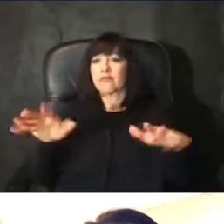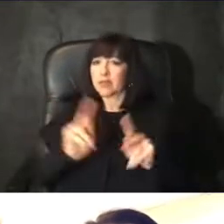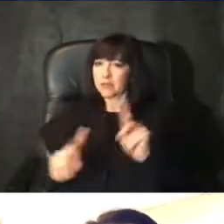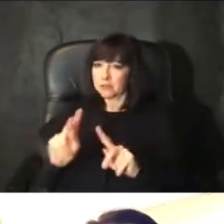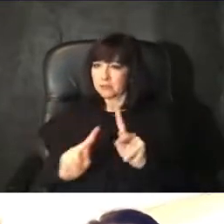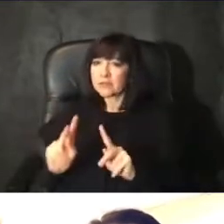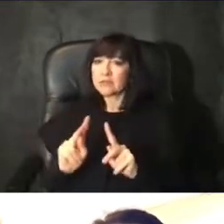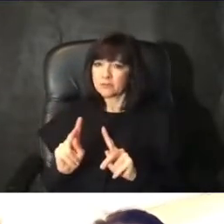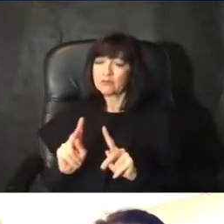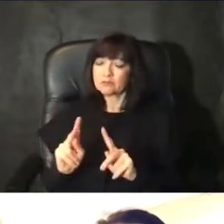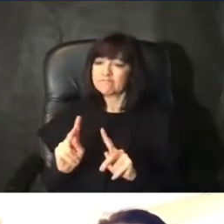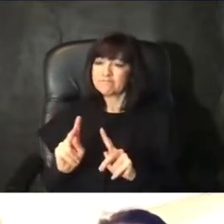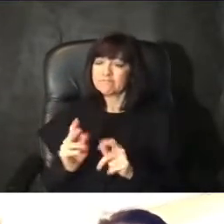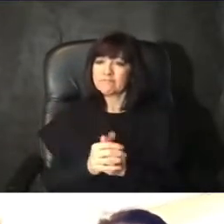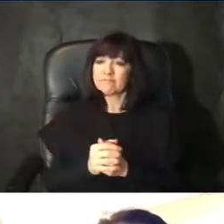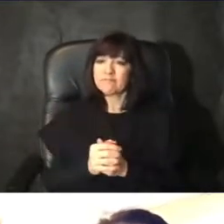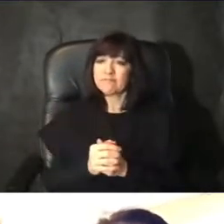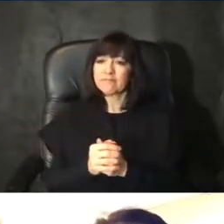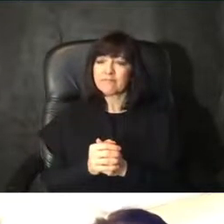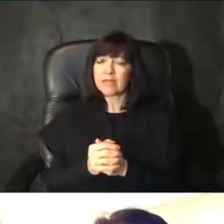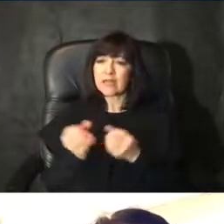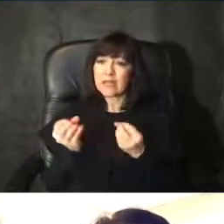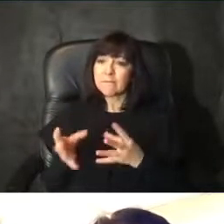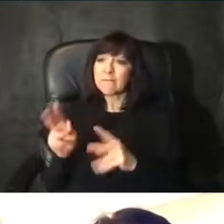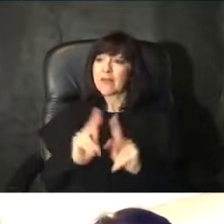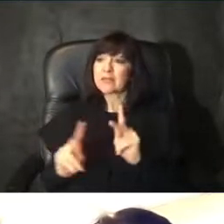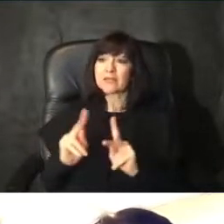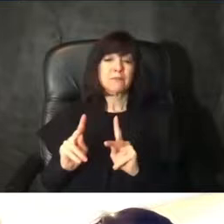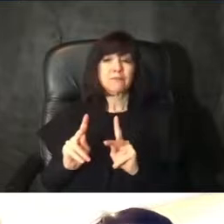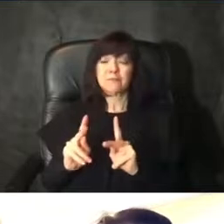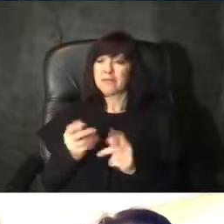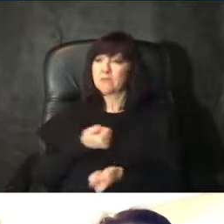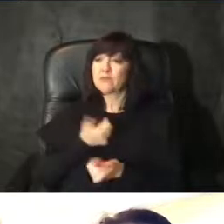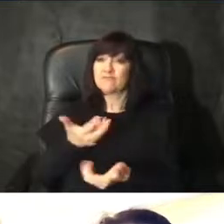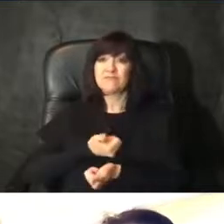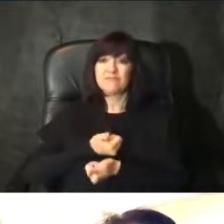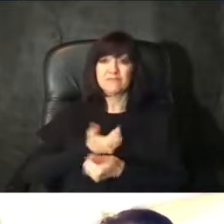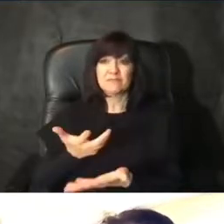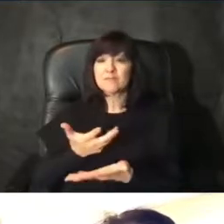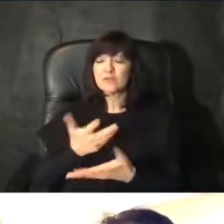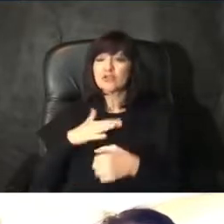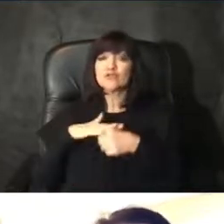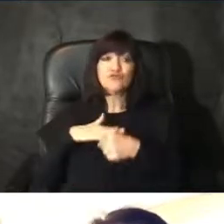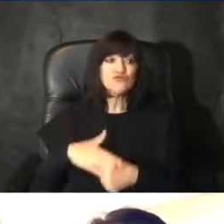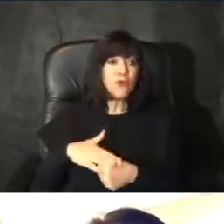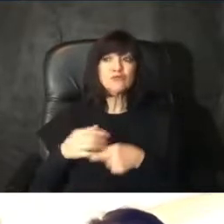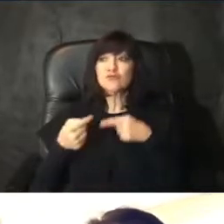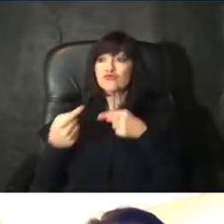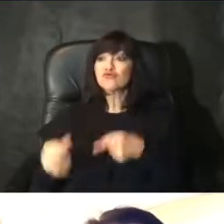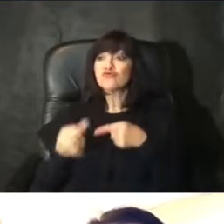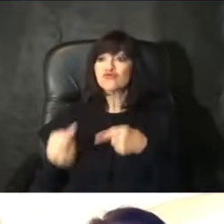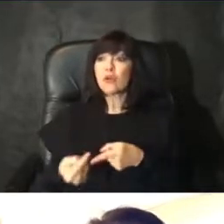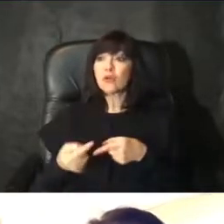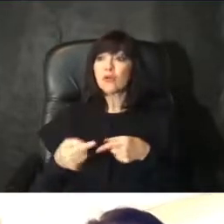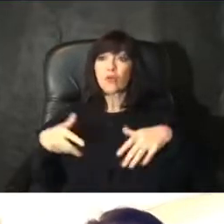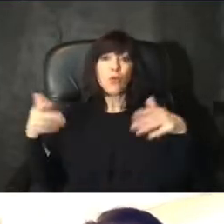families that we're working with. Their biggest stress or their biggest struggles, we've narrowed it down. There's a